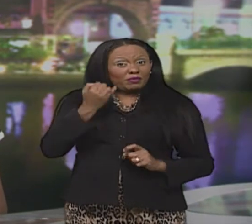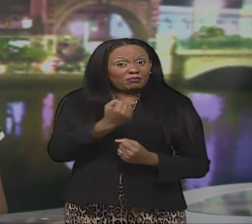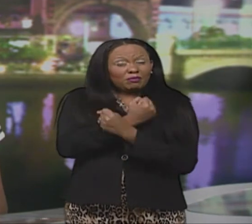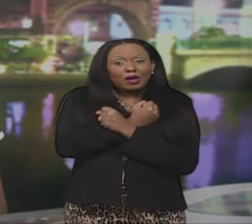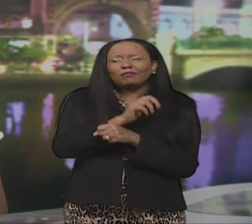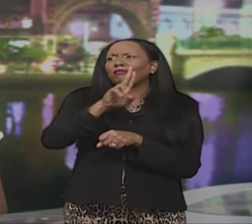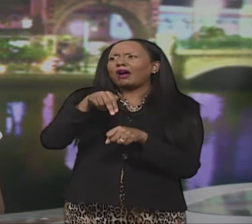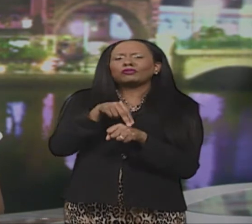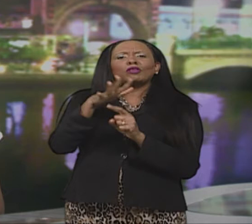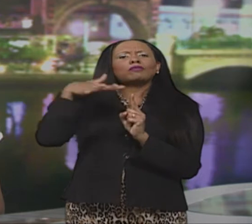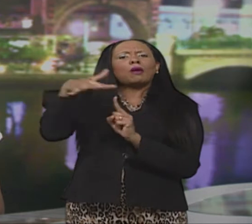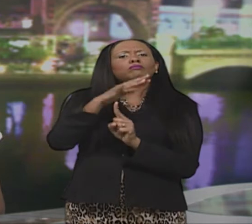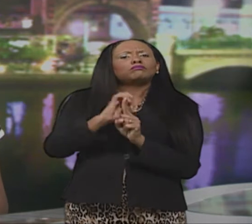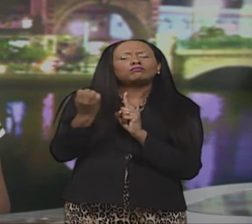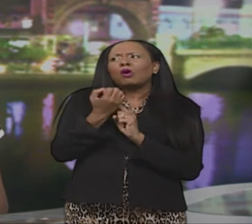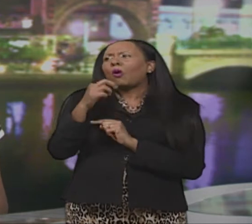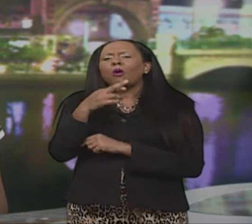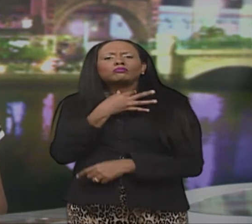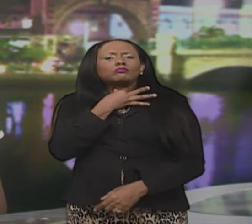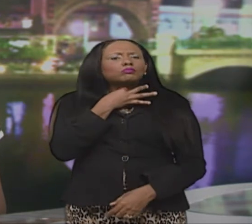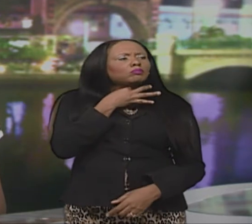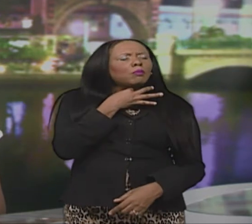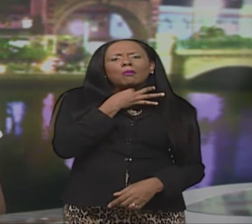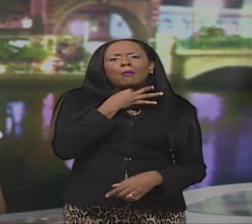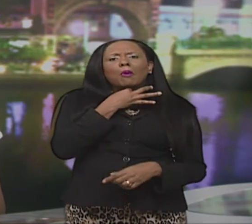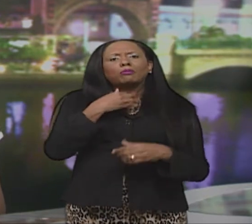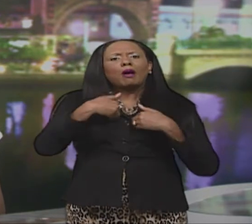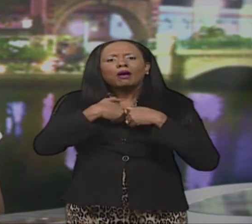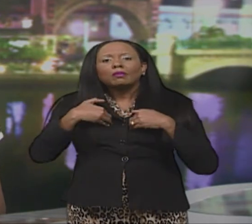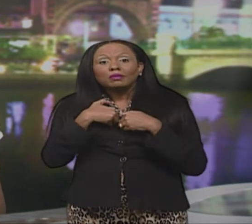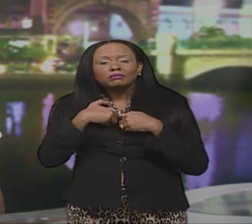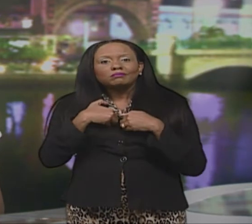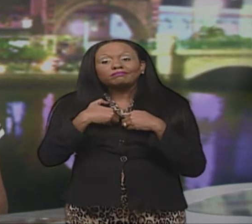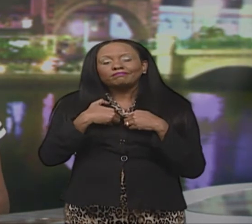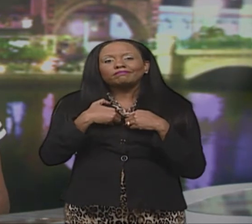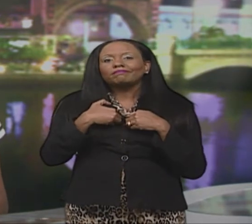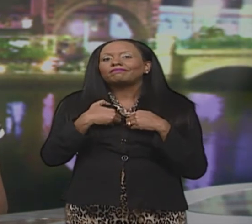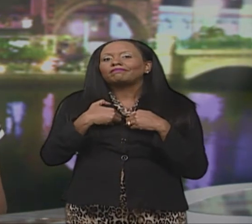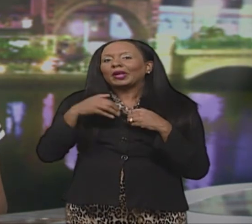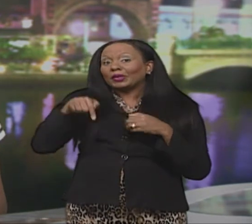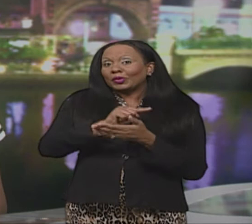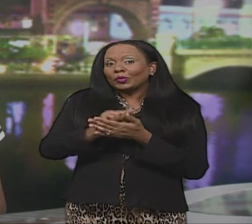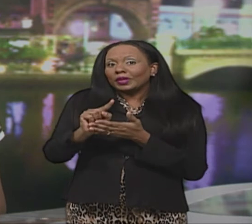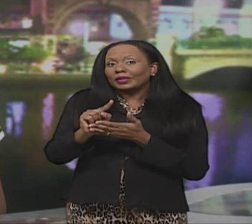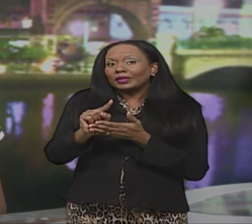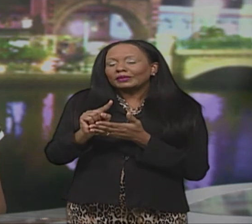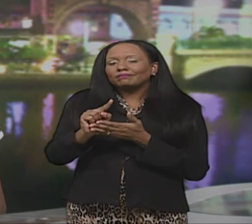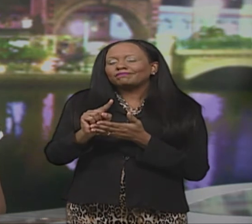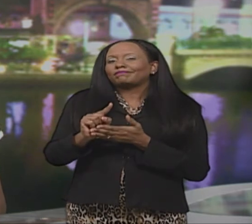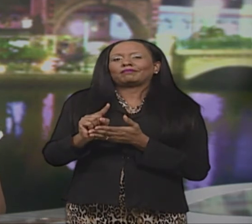just curious about nature's creatures, well, then this week may be just what you need. Every evening from tonight